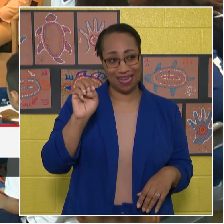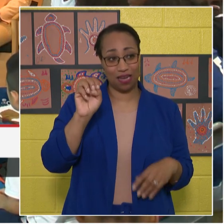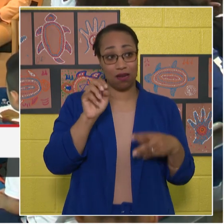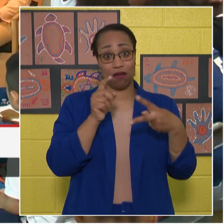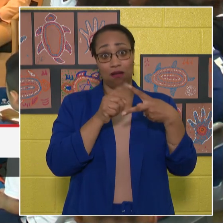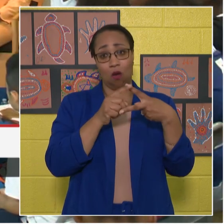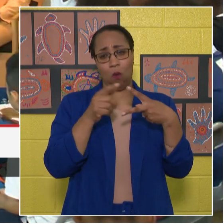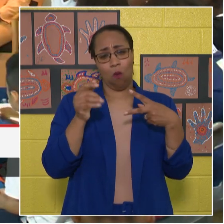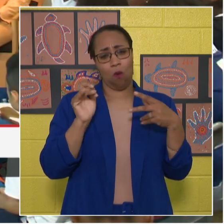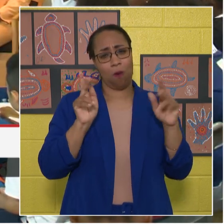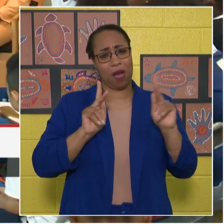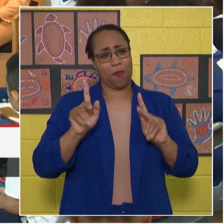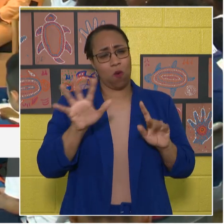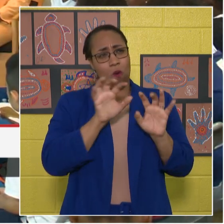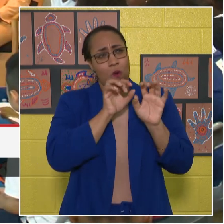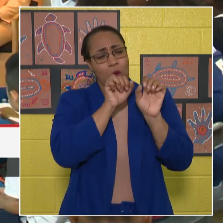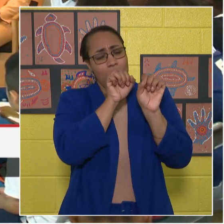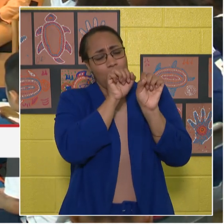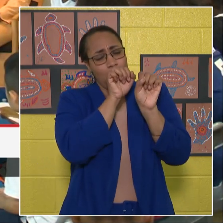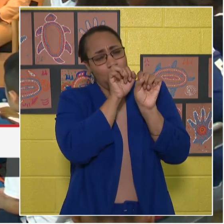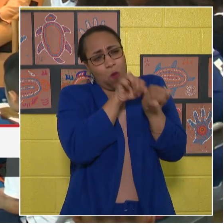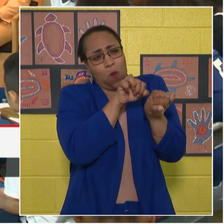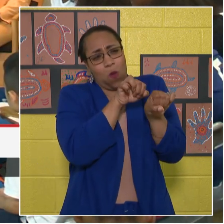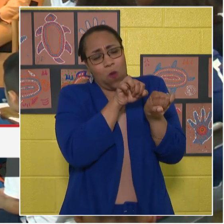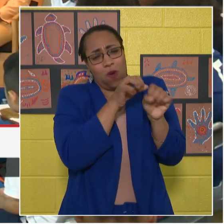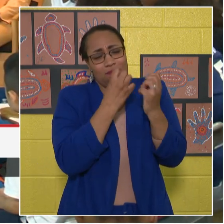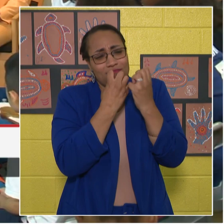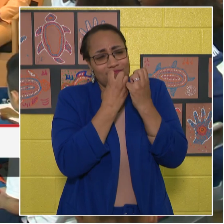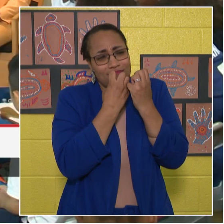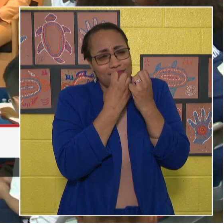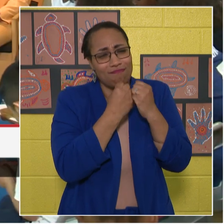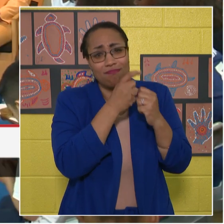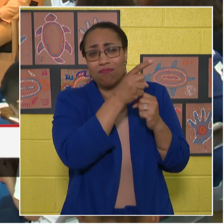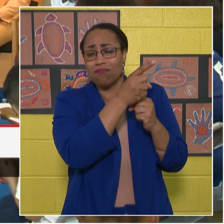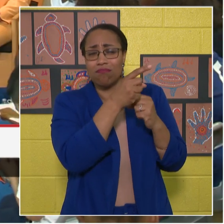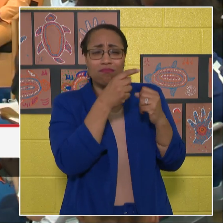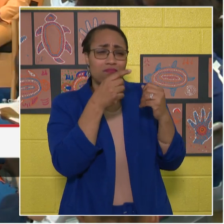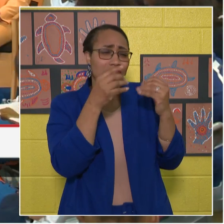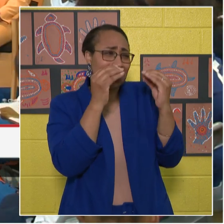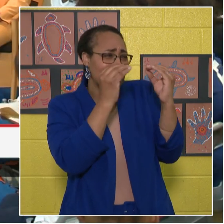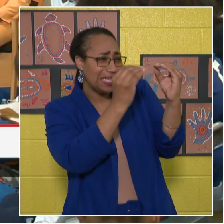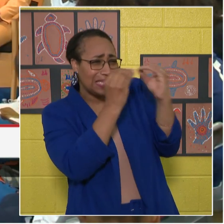And she taught us how to be students, how